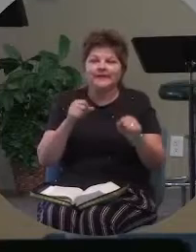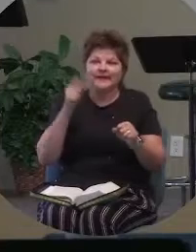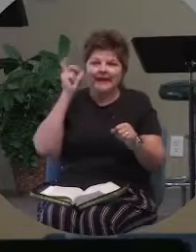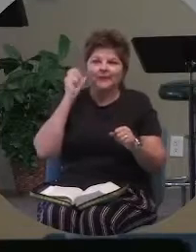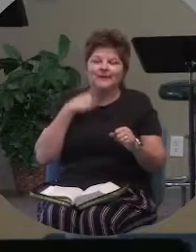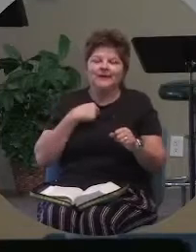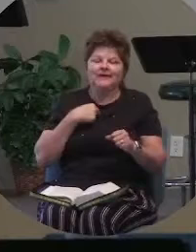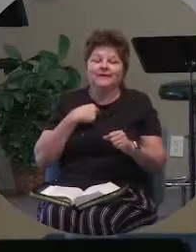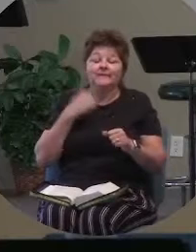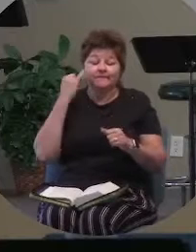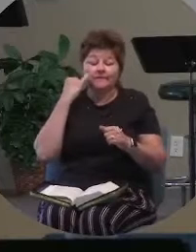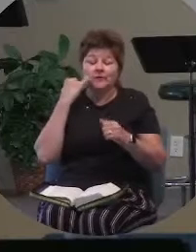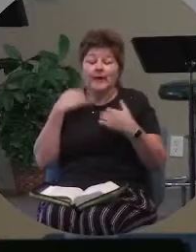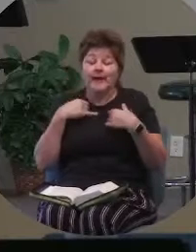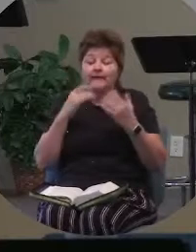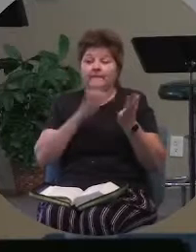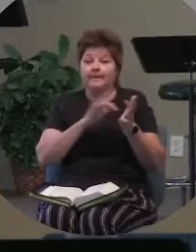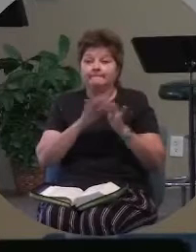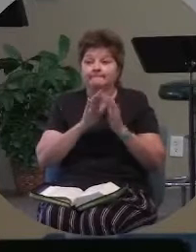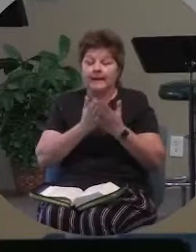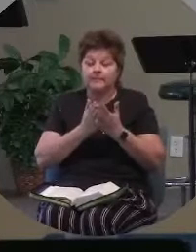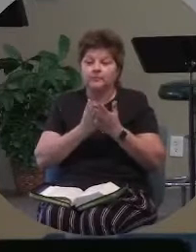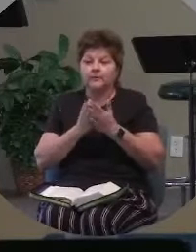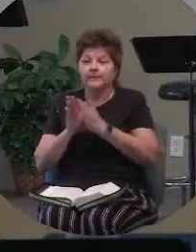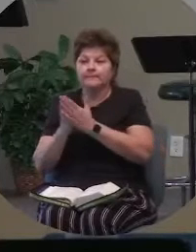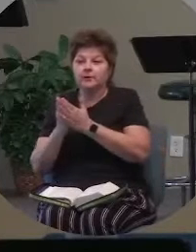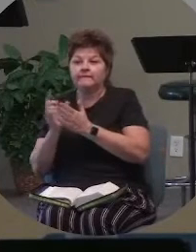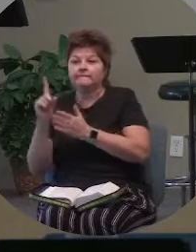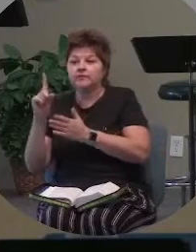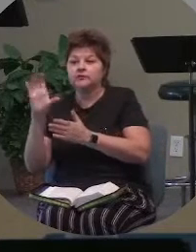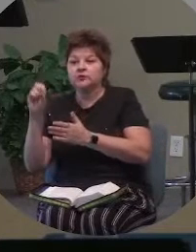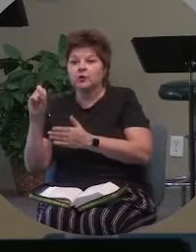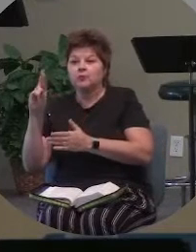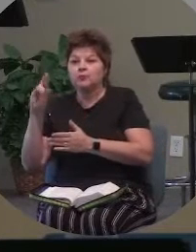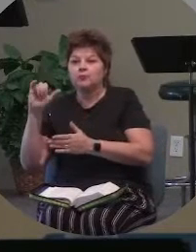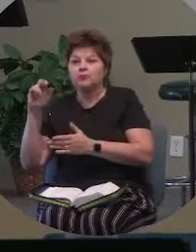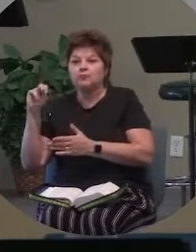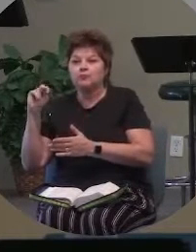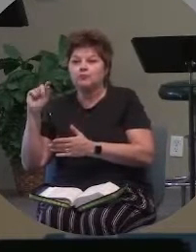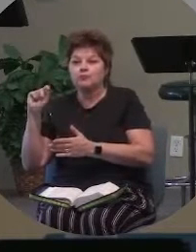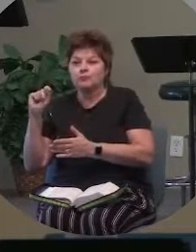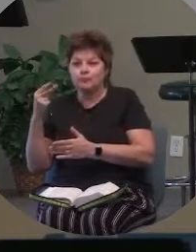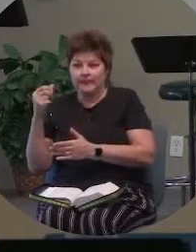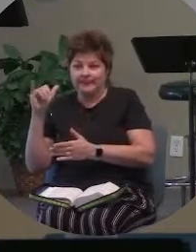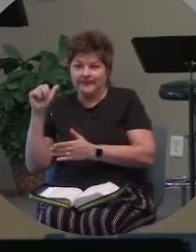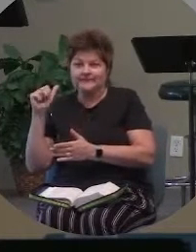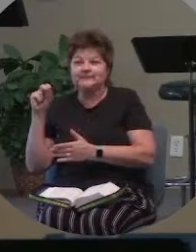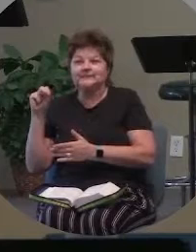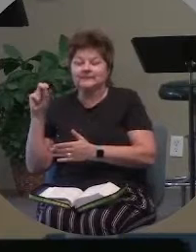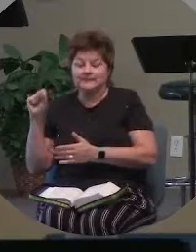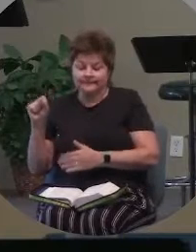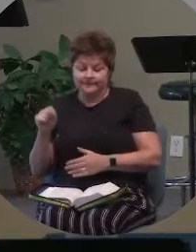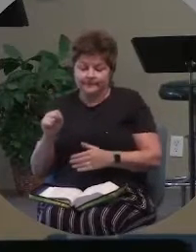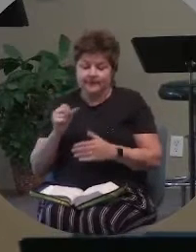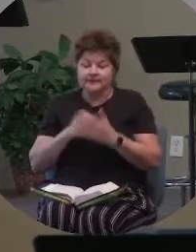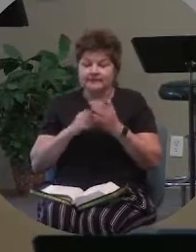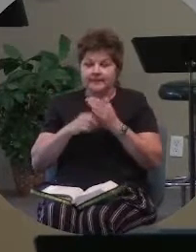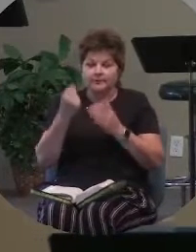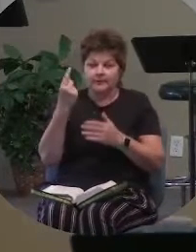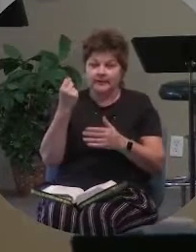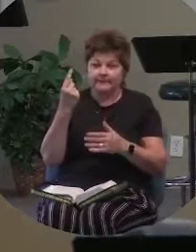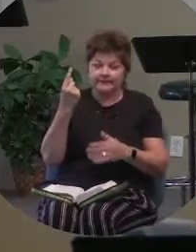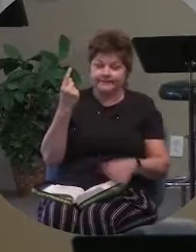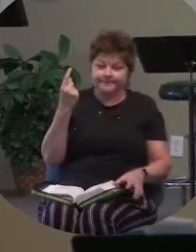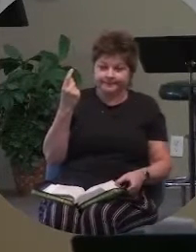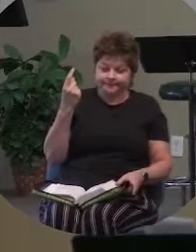If you have a Bible, turn to 1 Corinthians chapter 11. 1 Corinthians chapter 11. You know, I said as we were